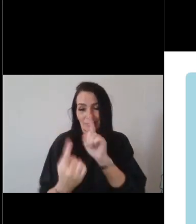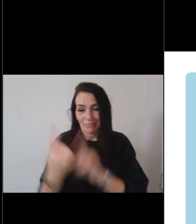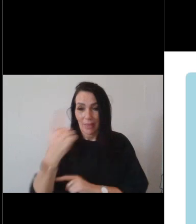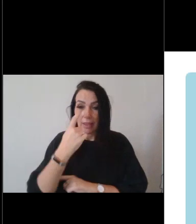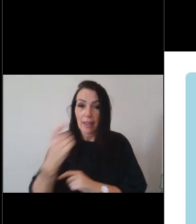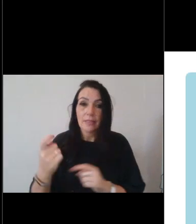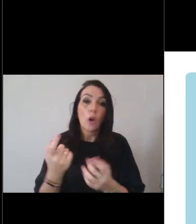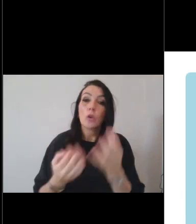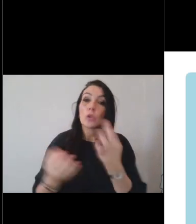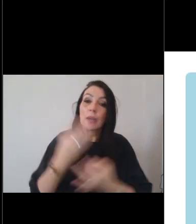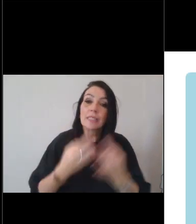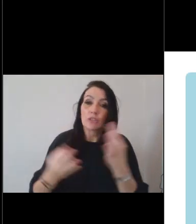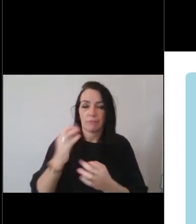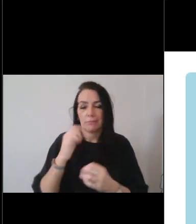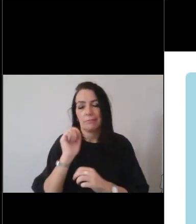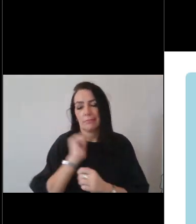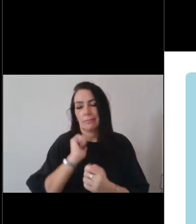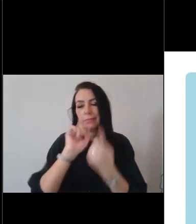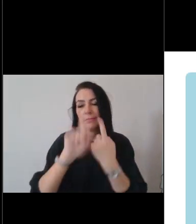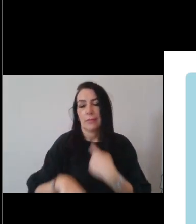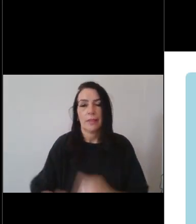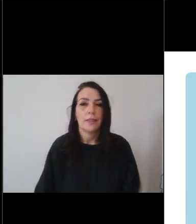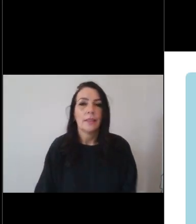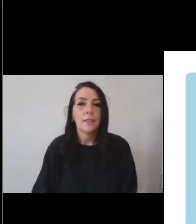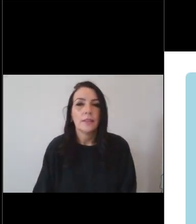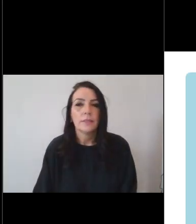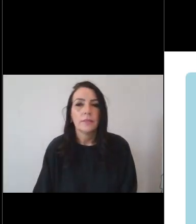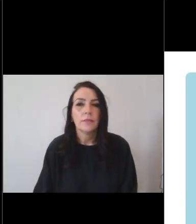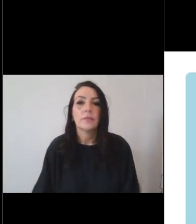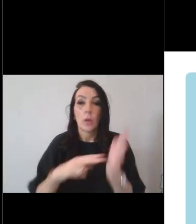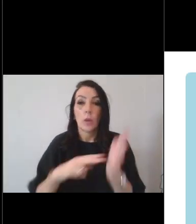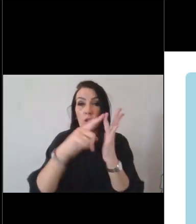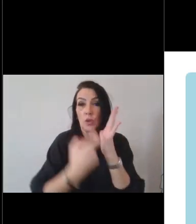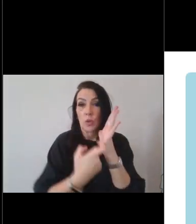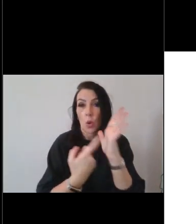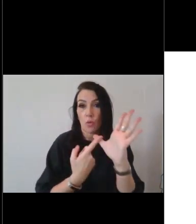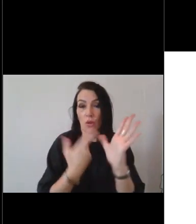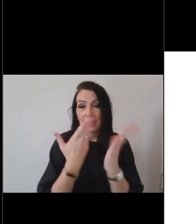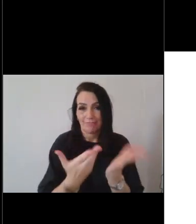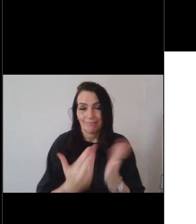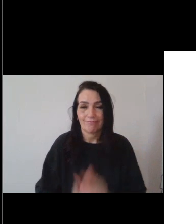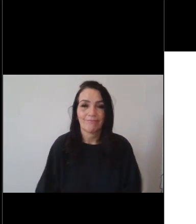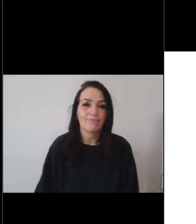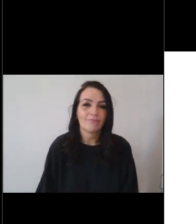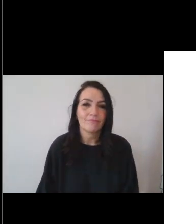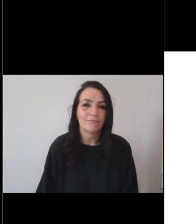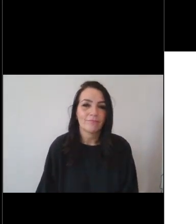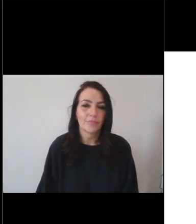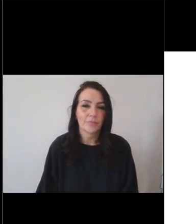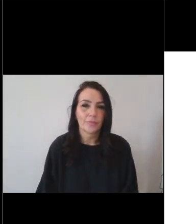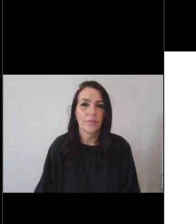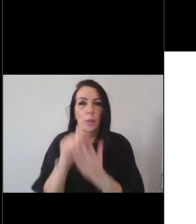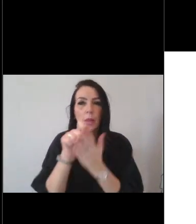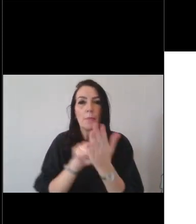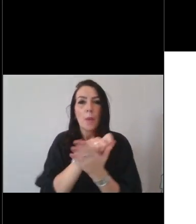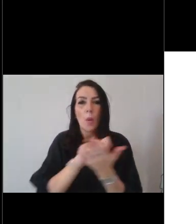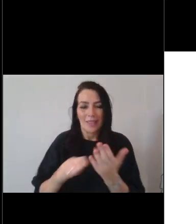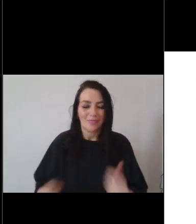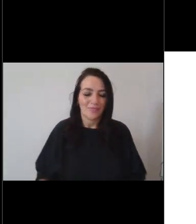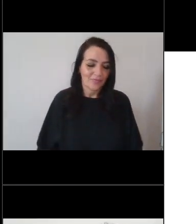have in a moment. I'm now going to pass back to Nora, who's going to do our poll and handle our Q&A. Thank